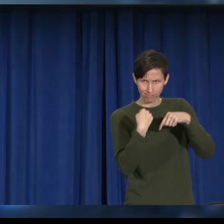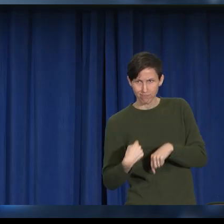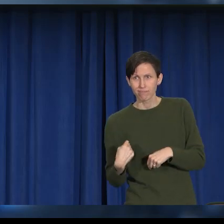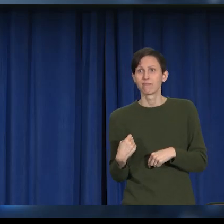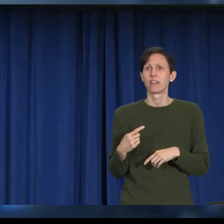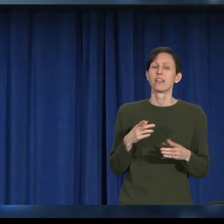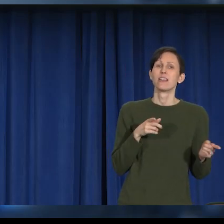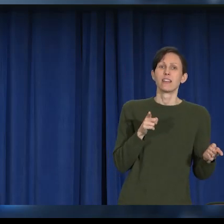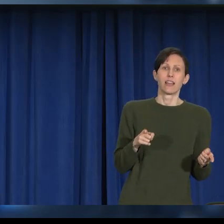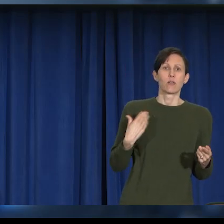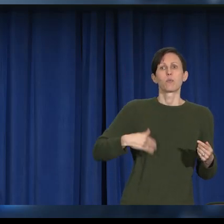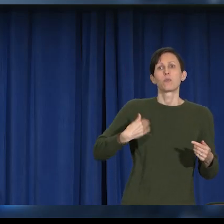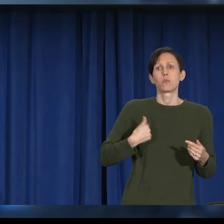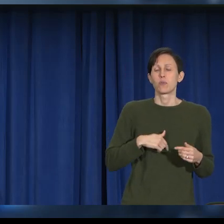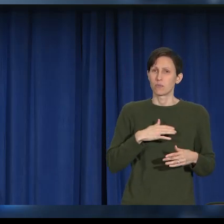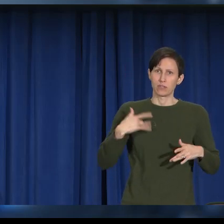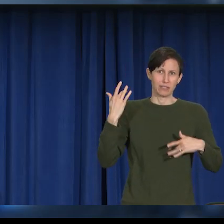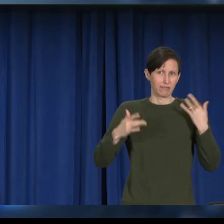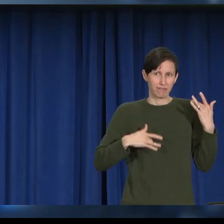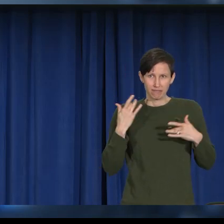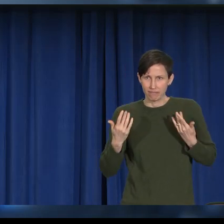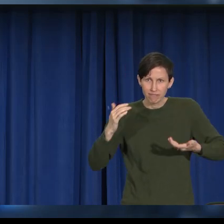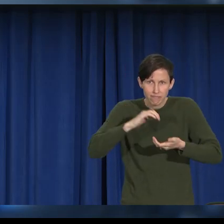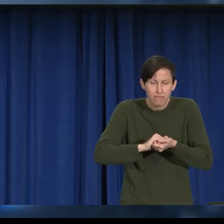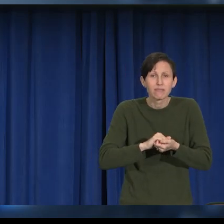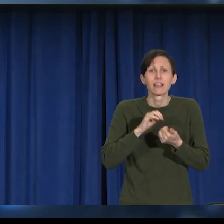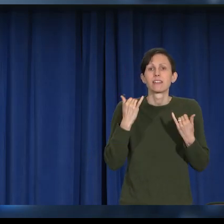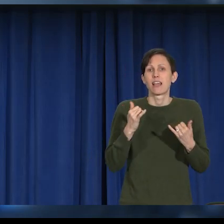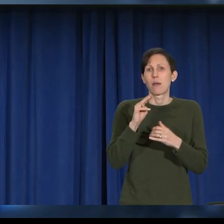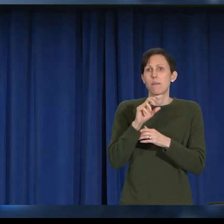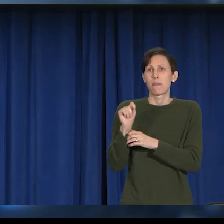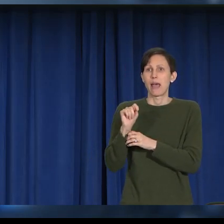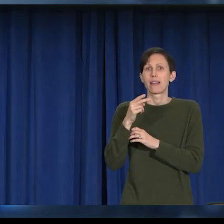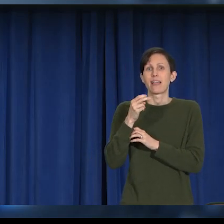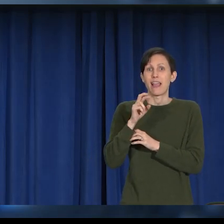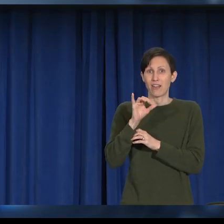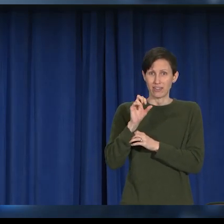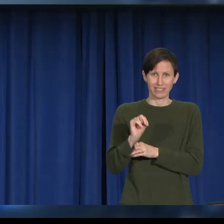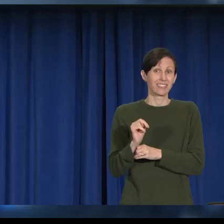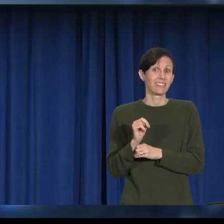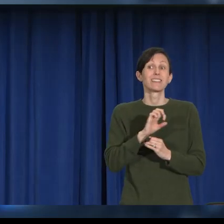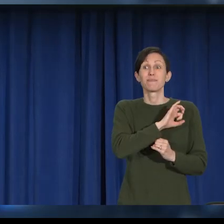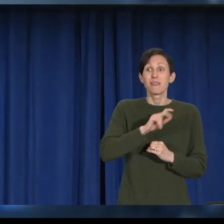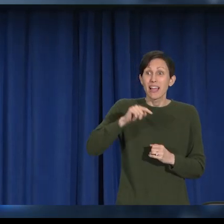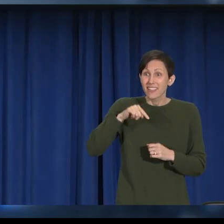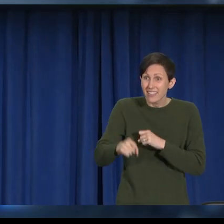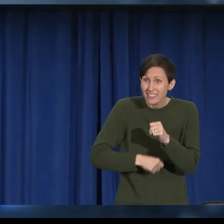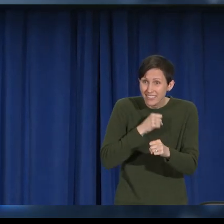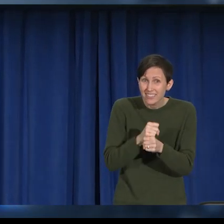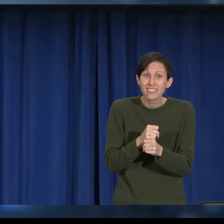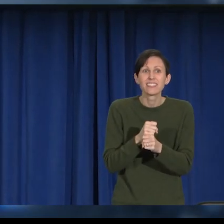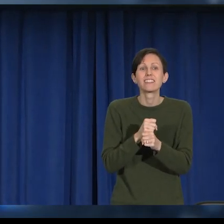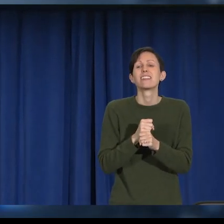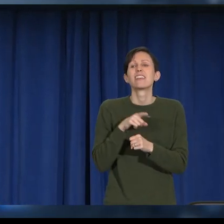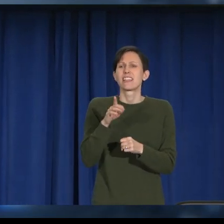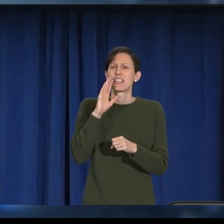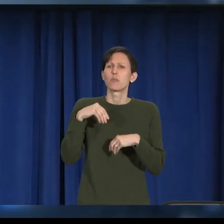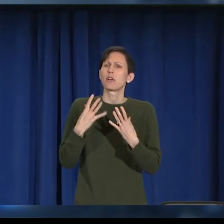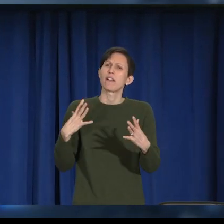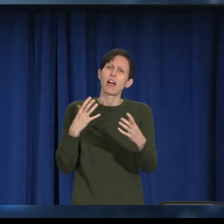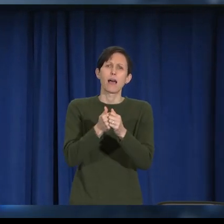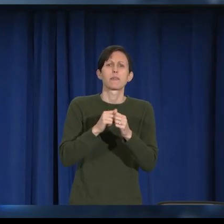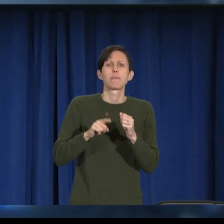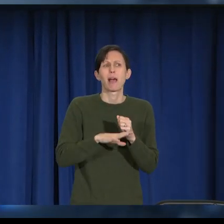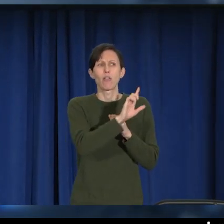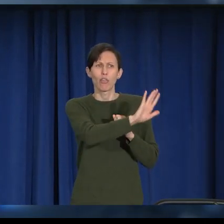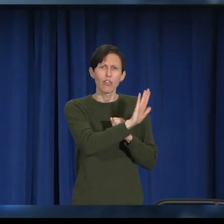happy for. And we were happy to have Matt Harrison back this year to give us a little update about what they've been up to.